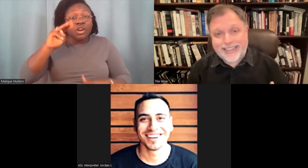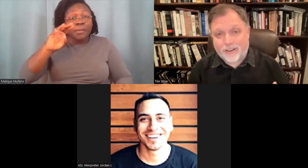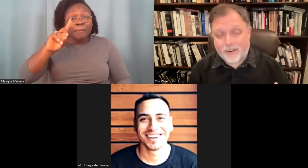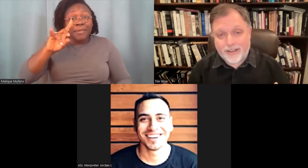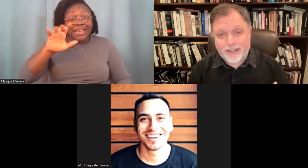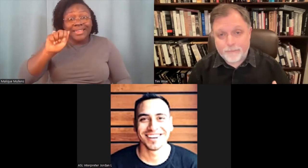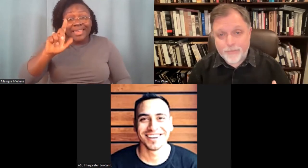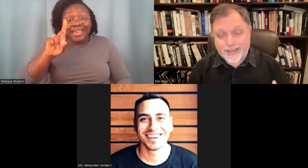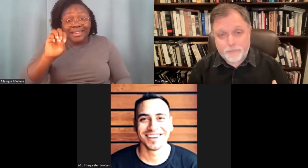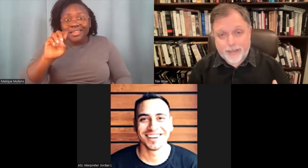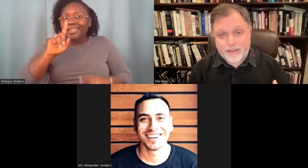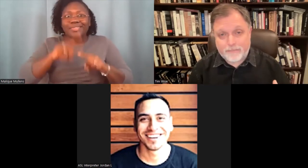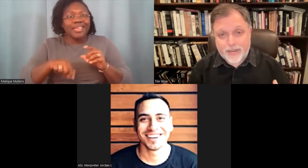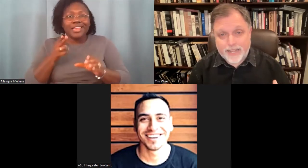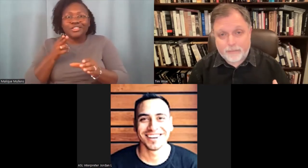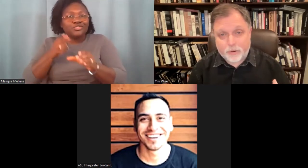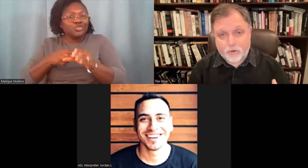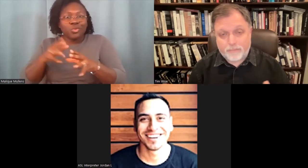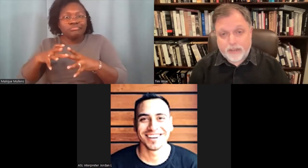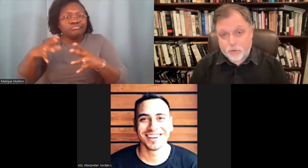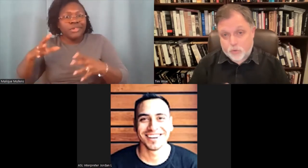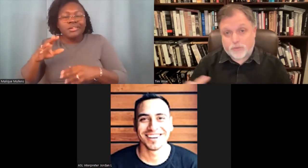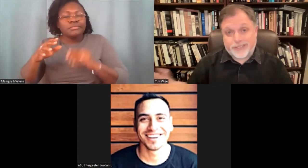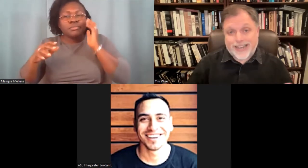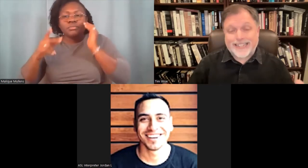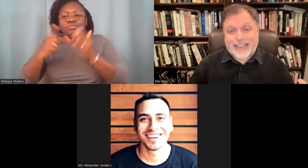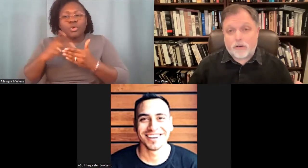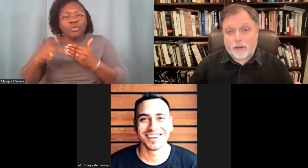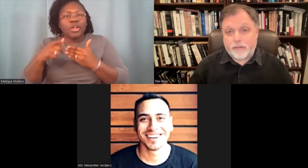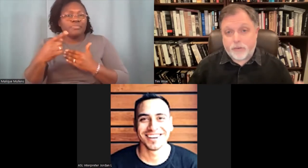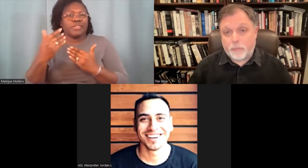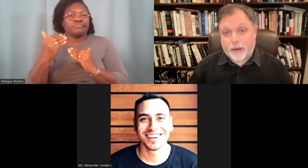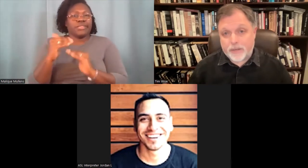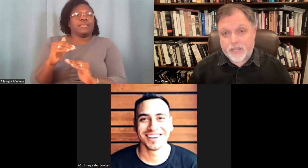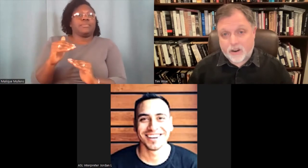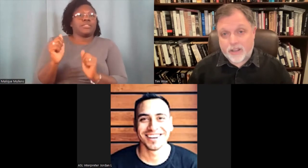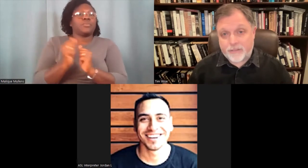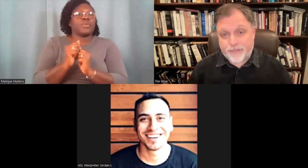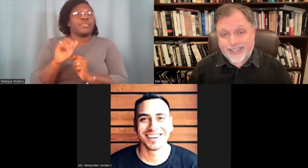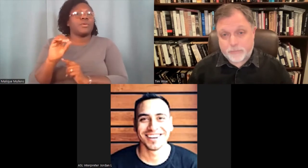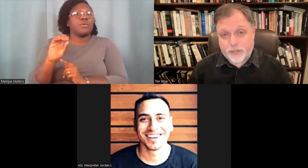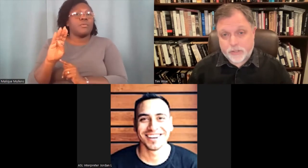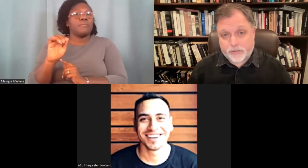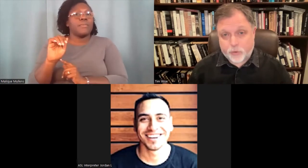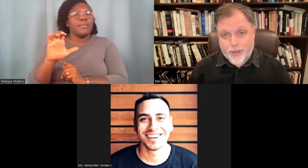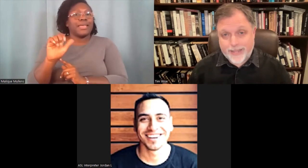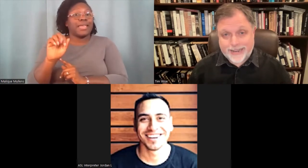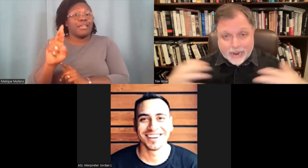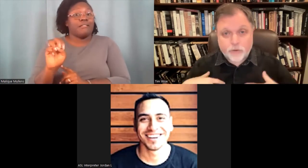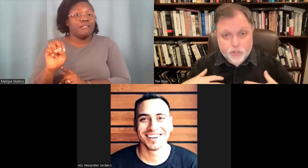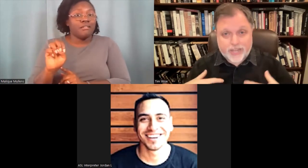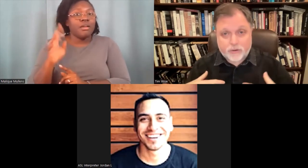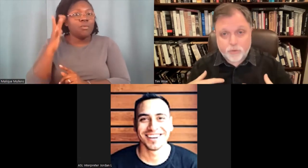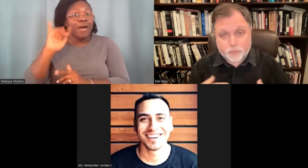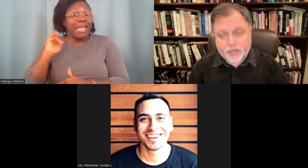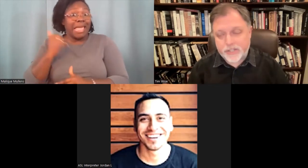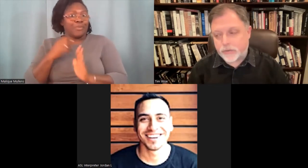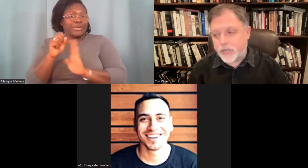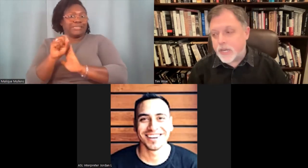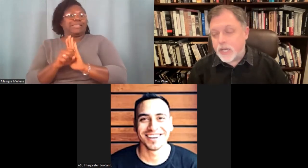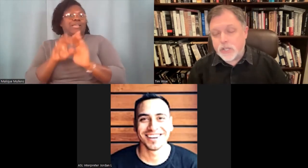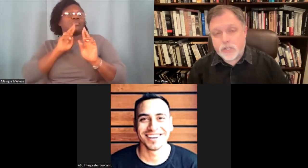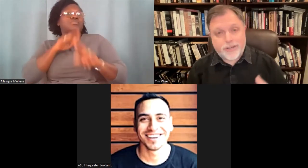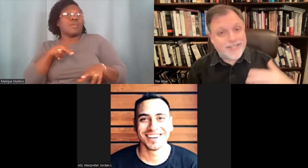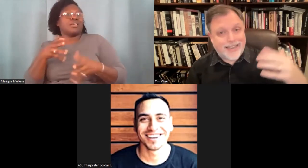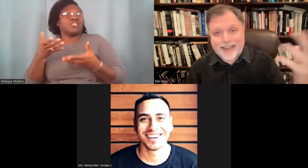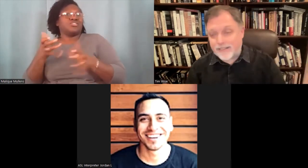couldn't get on an expanded Medicaid program. They were sort of locked out of Obamacare in effect because of the way that our state responded to